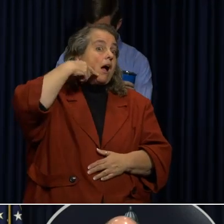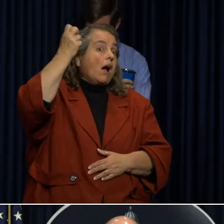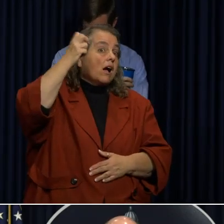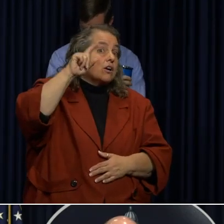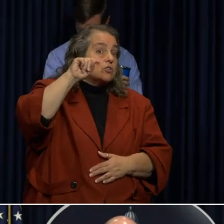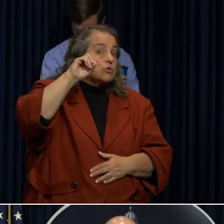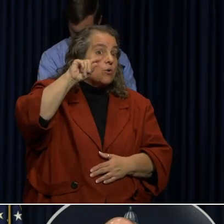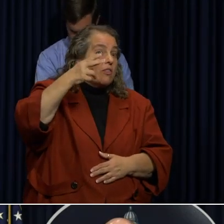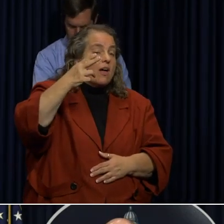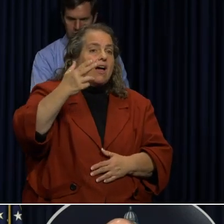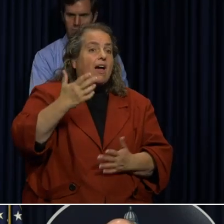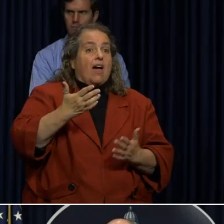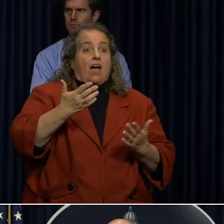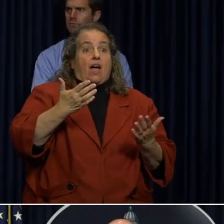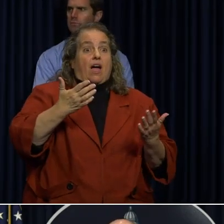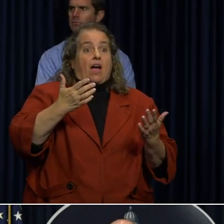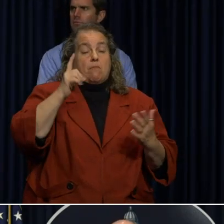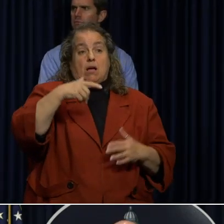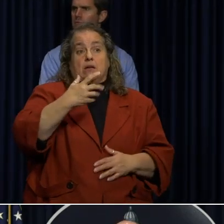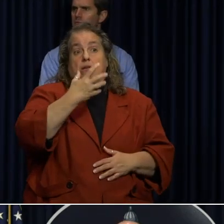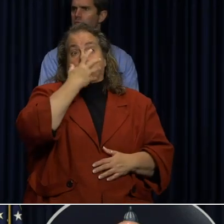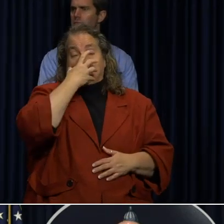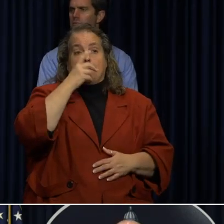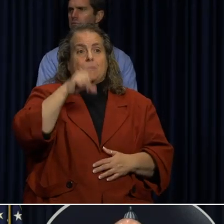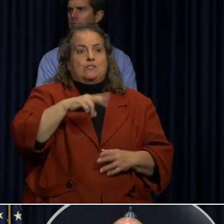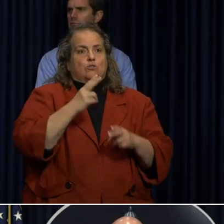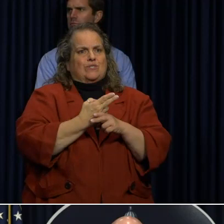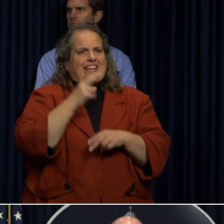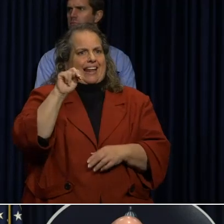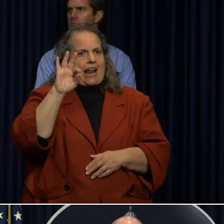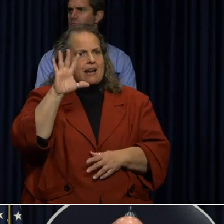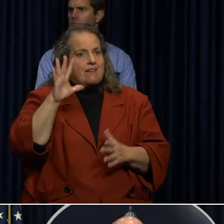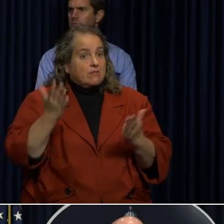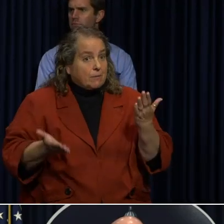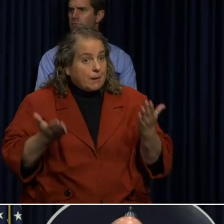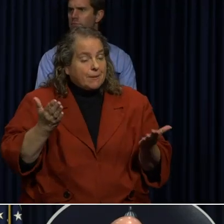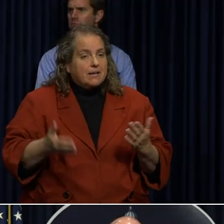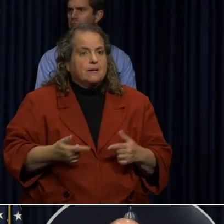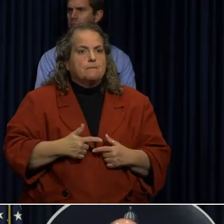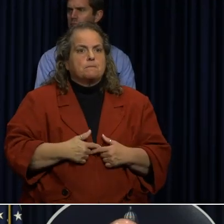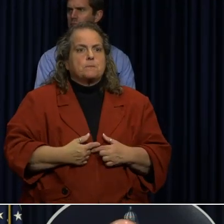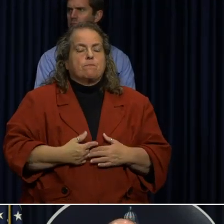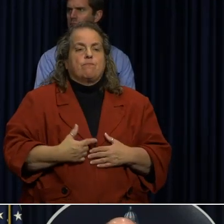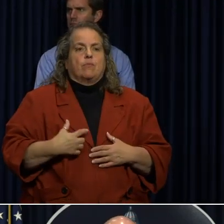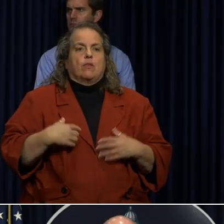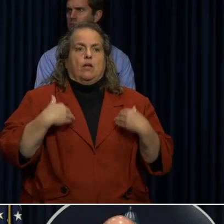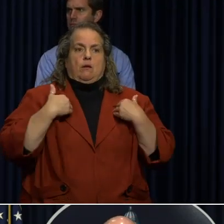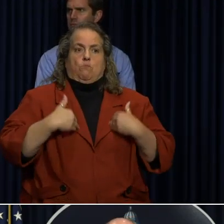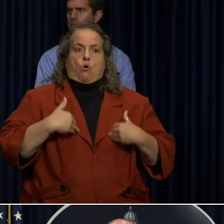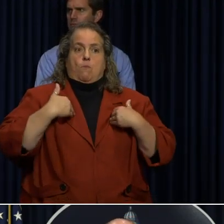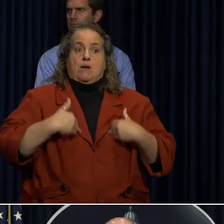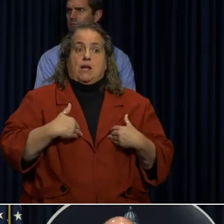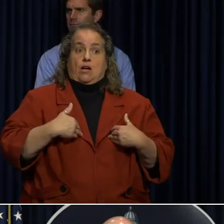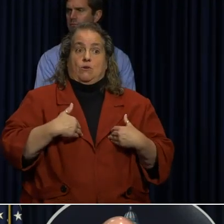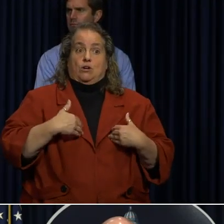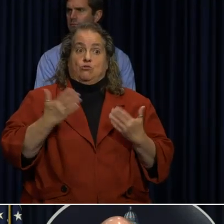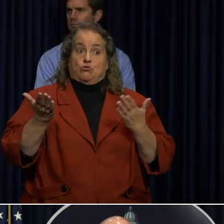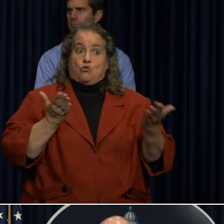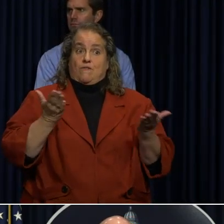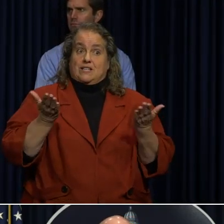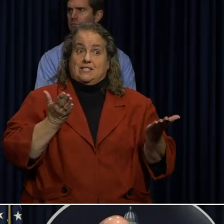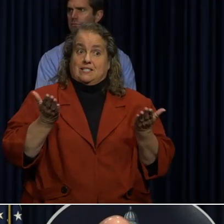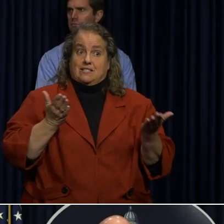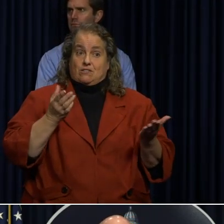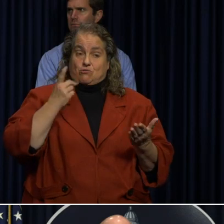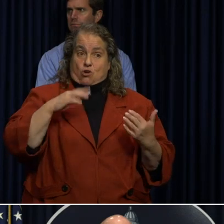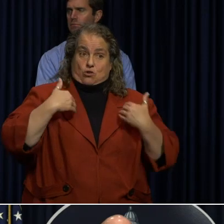have N95s to intubate, pulmonary services. We look forward to your further input. But because I've